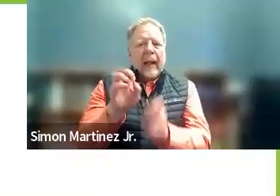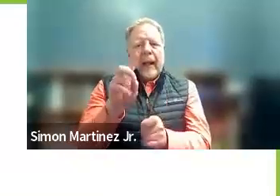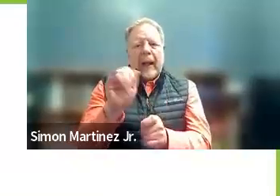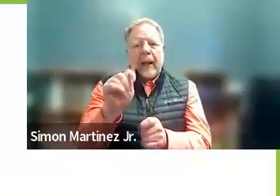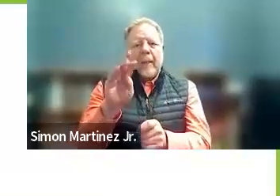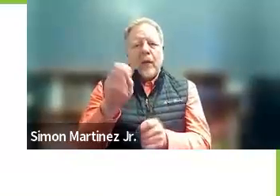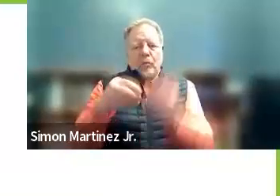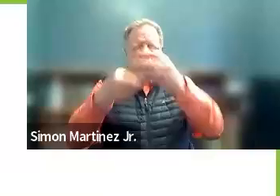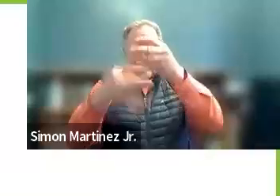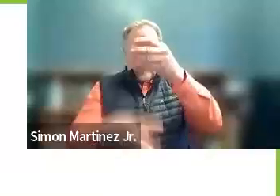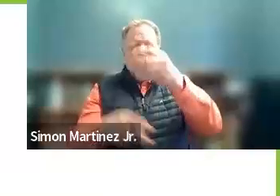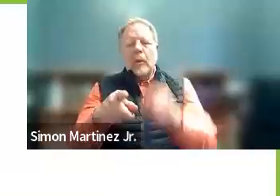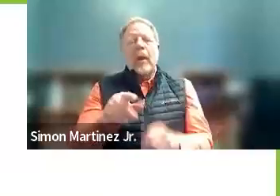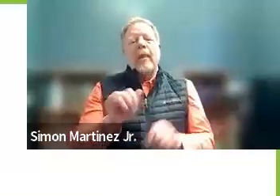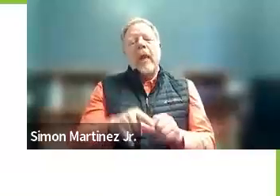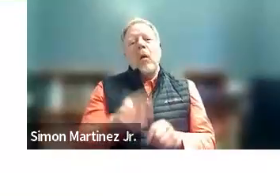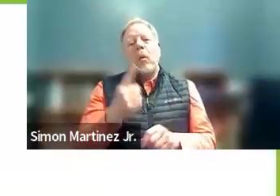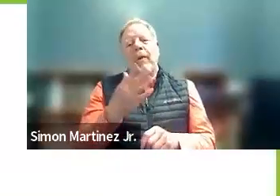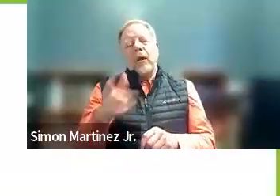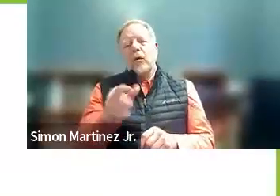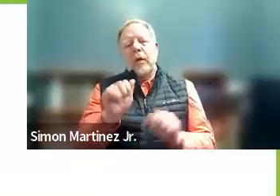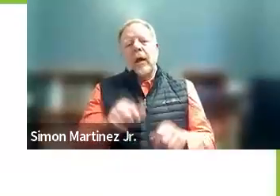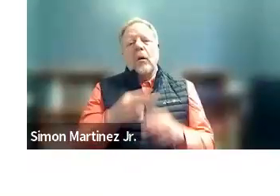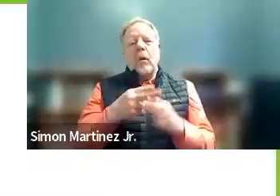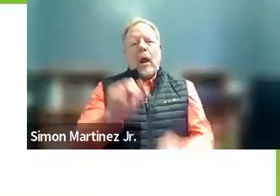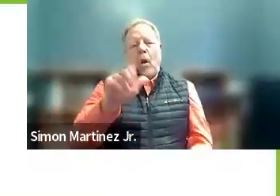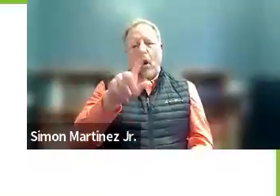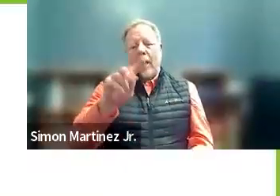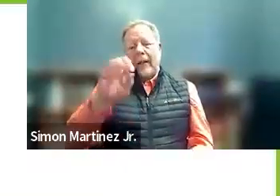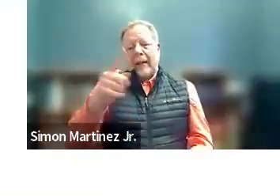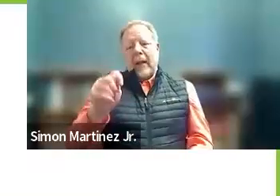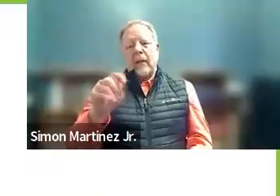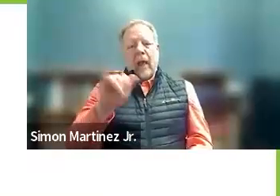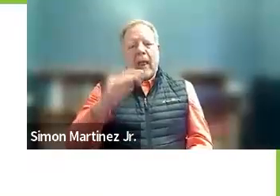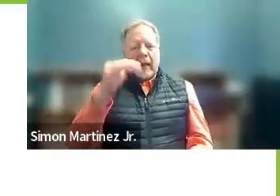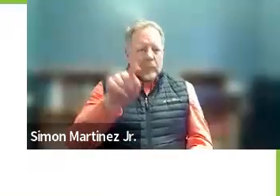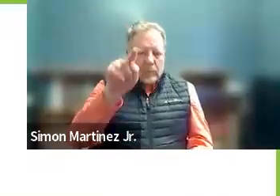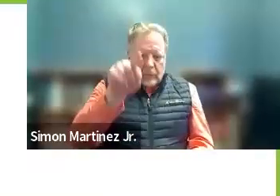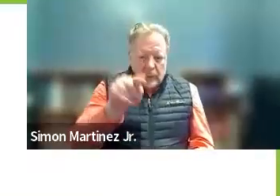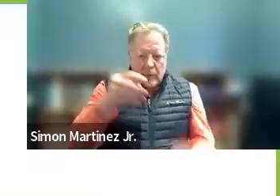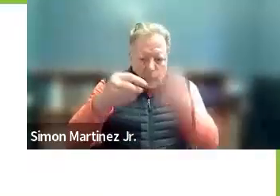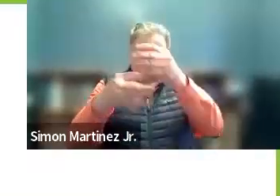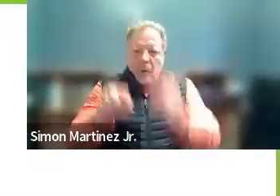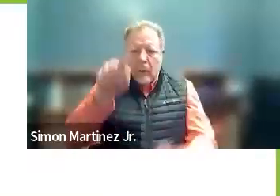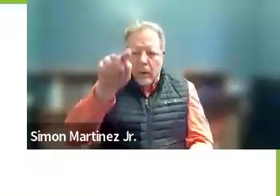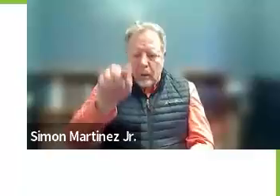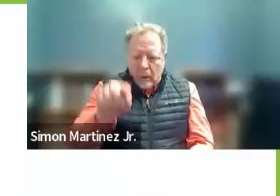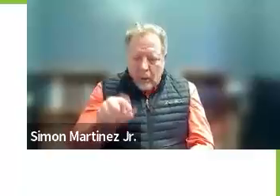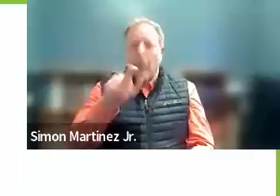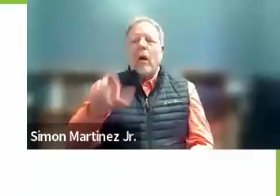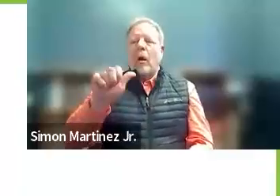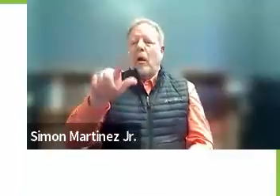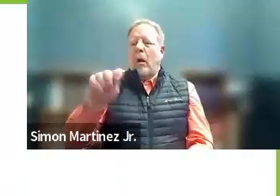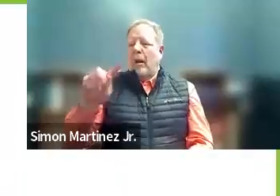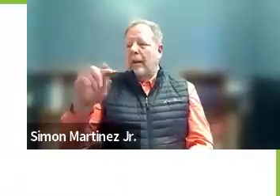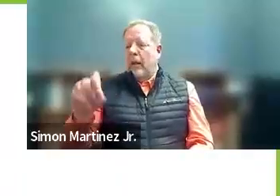things to it. One of those things is usually alt text if you look for it on that list. And so oftentimes you can